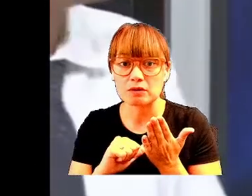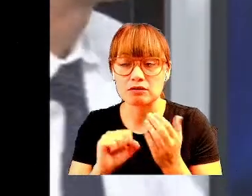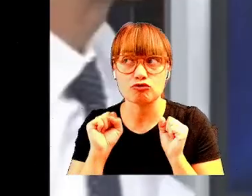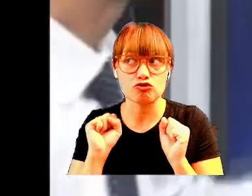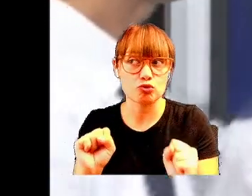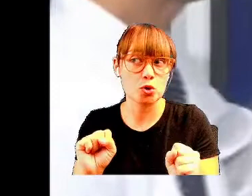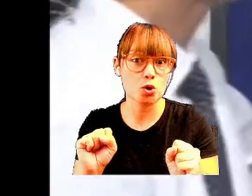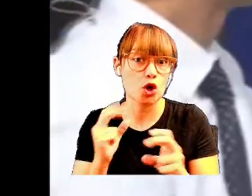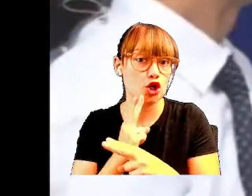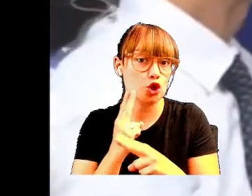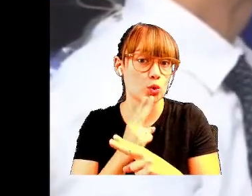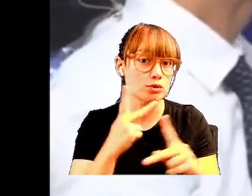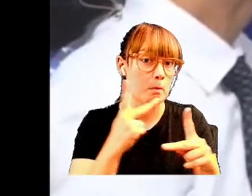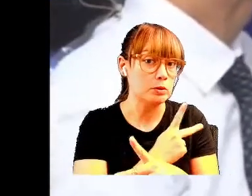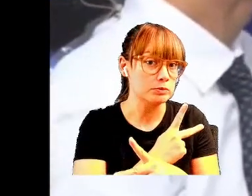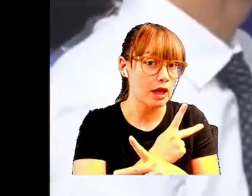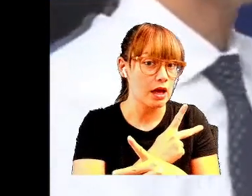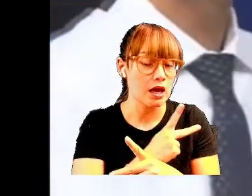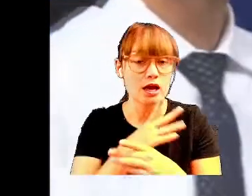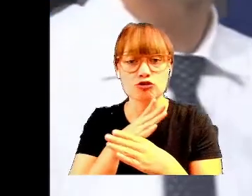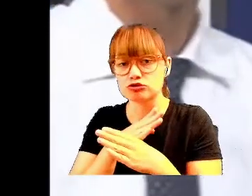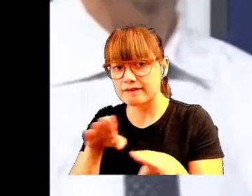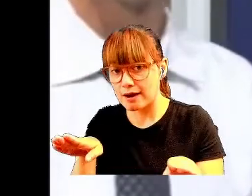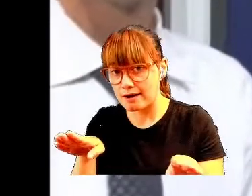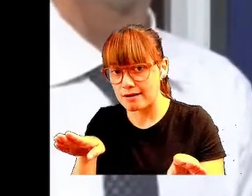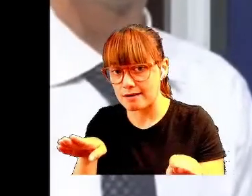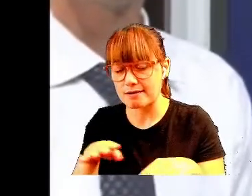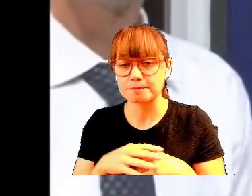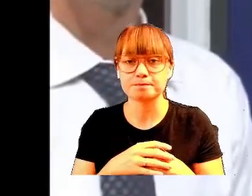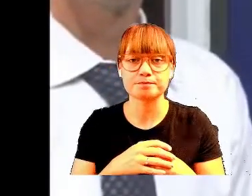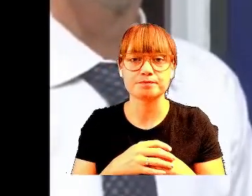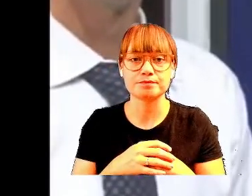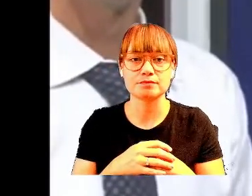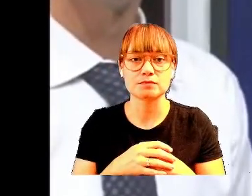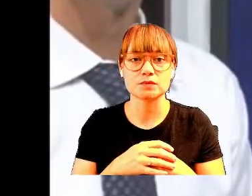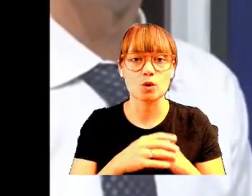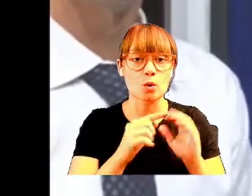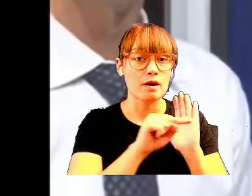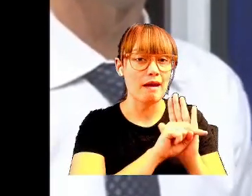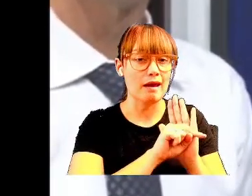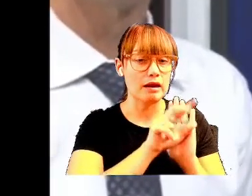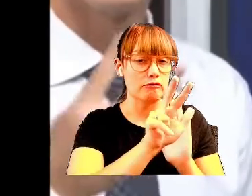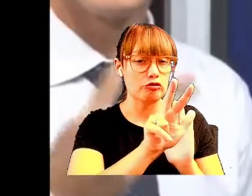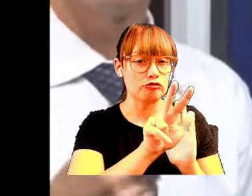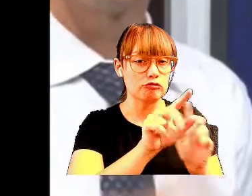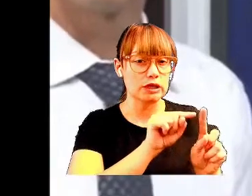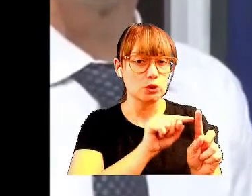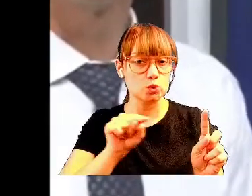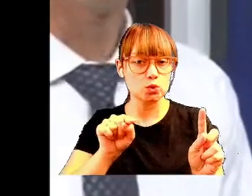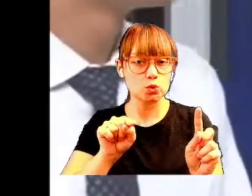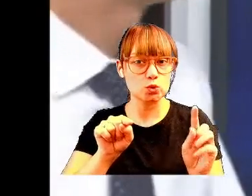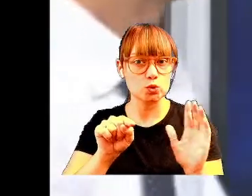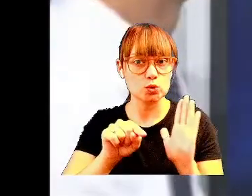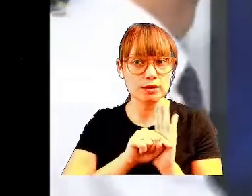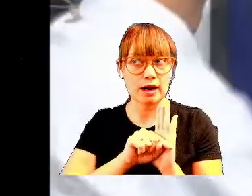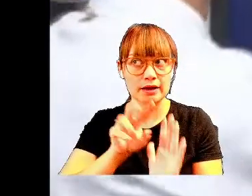division. From -3 to -6, well, we multiply by 2, right?